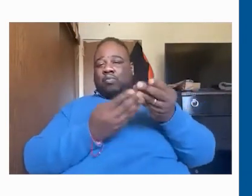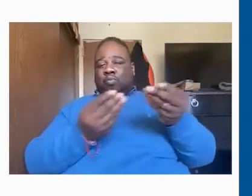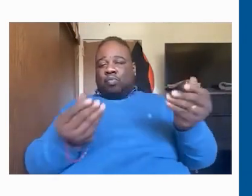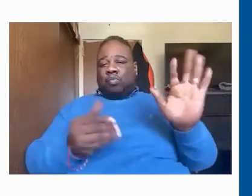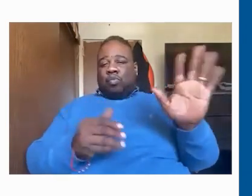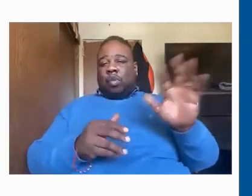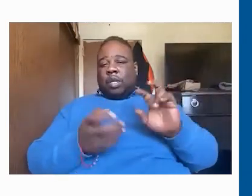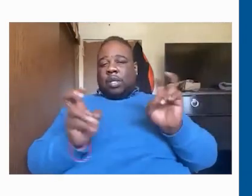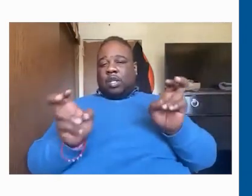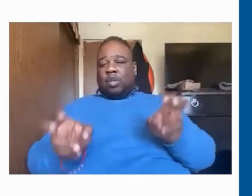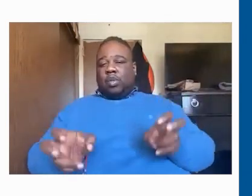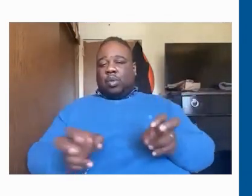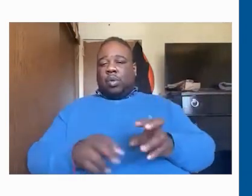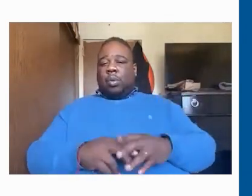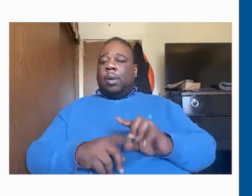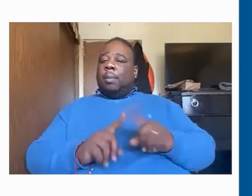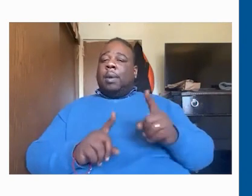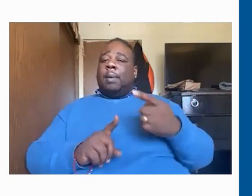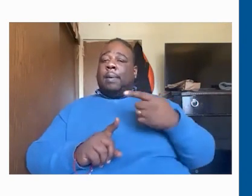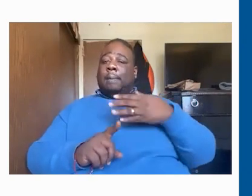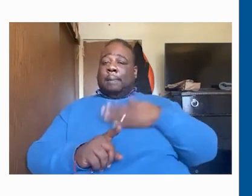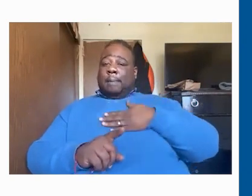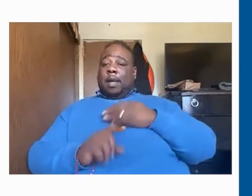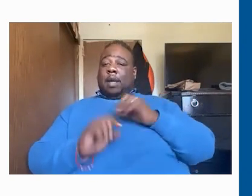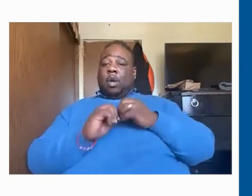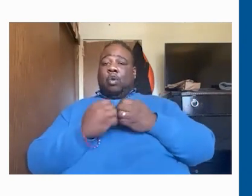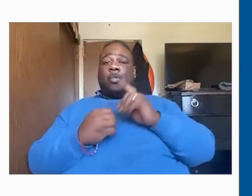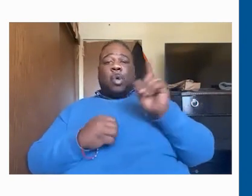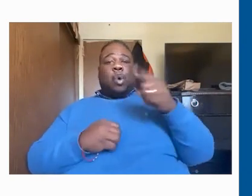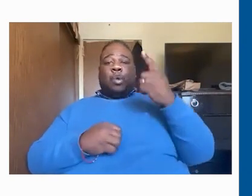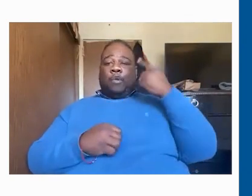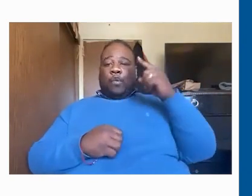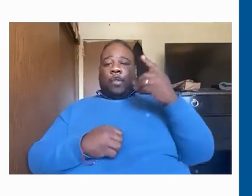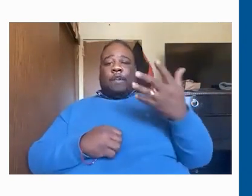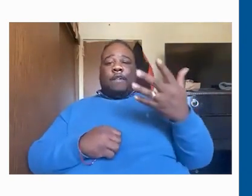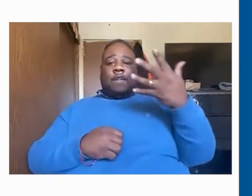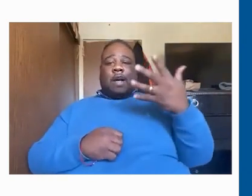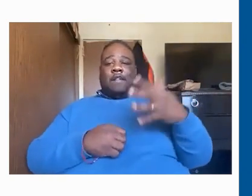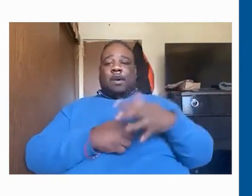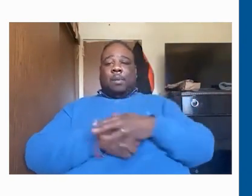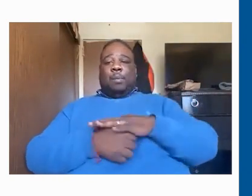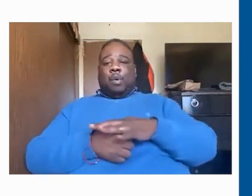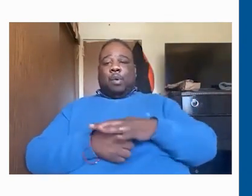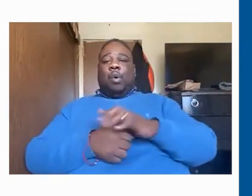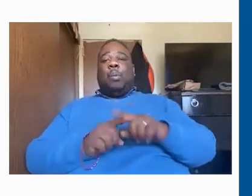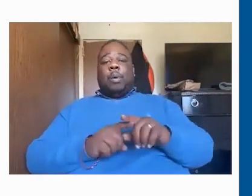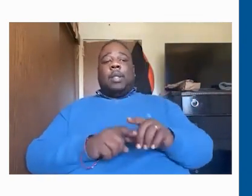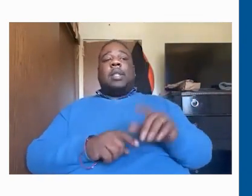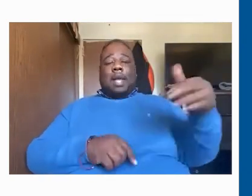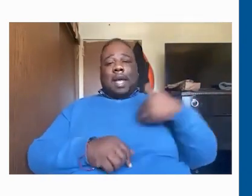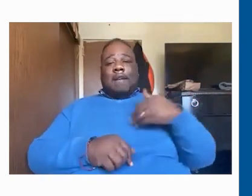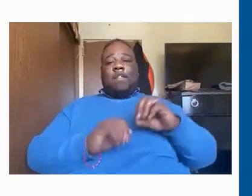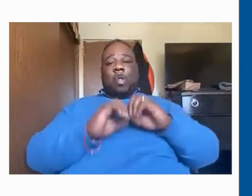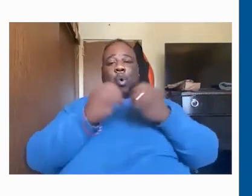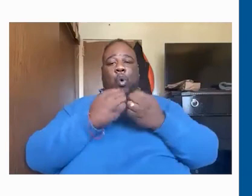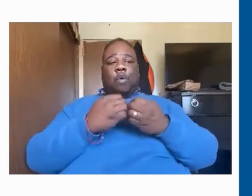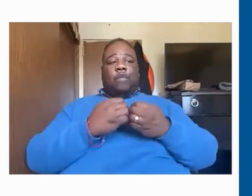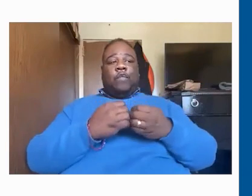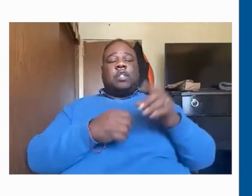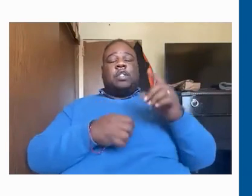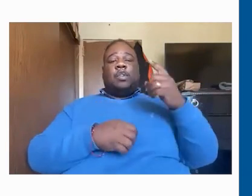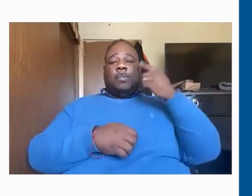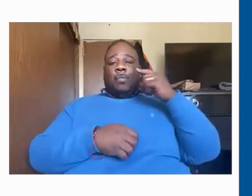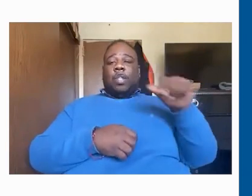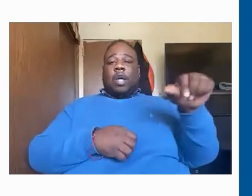yeah, we only work at the 5 boroughs, but I know that there are offices in those other areas of New York. And we have one